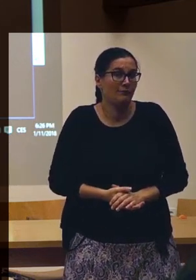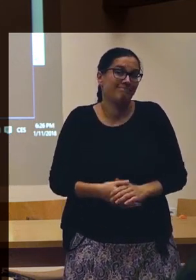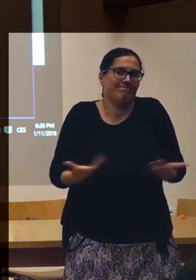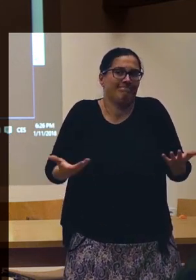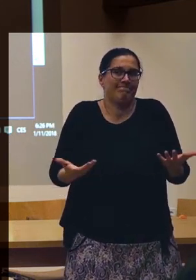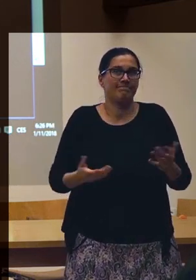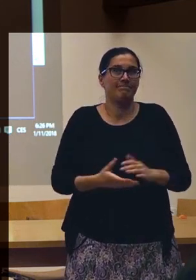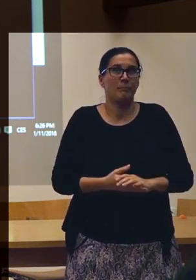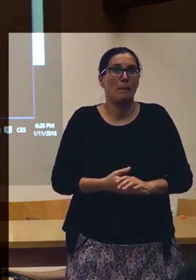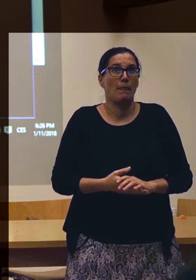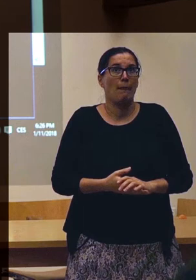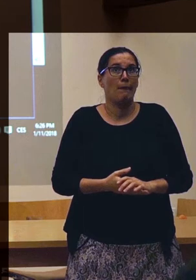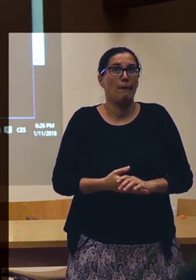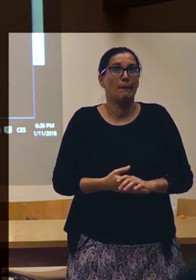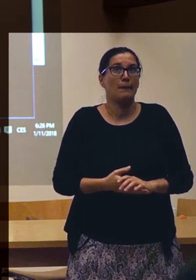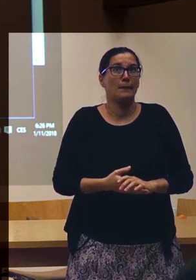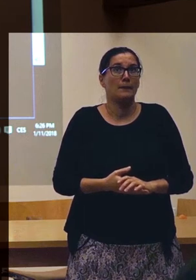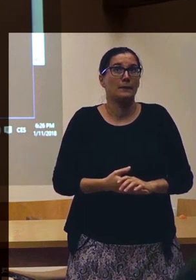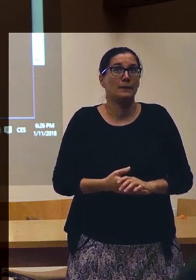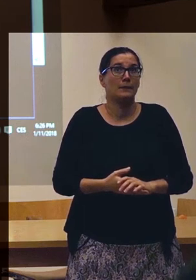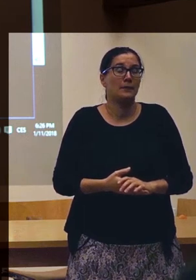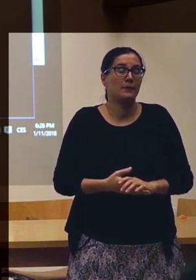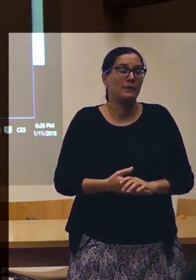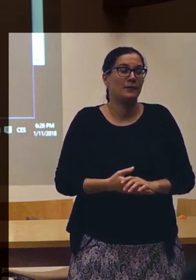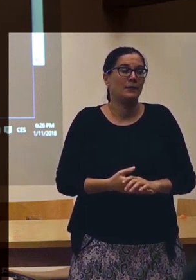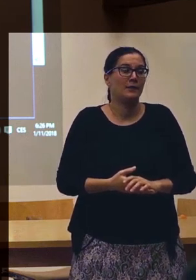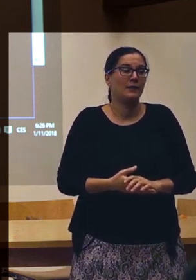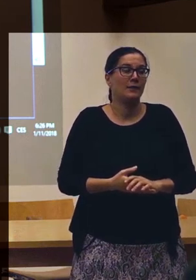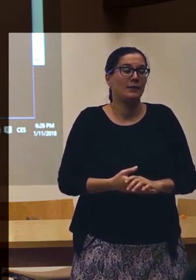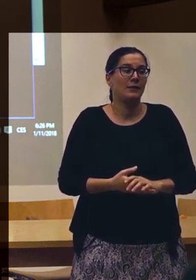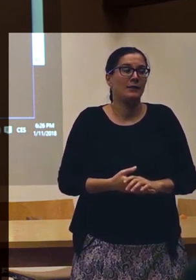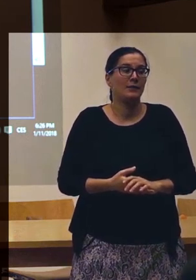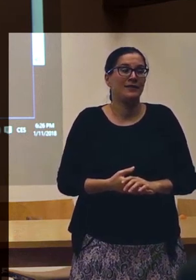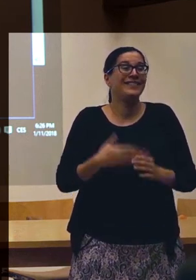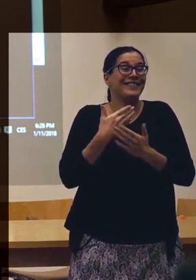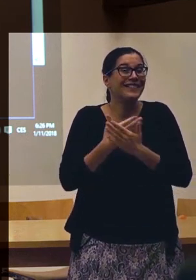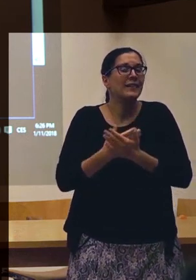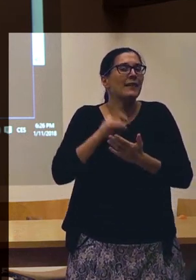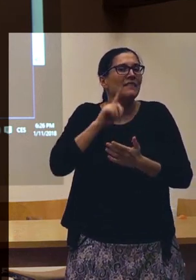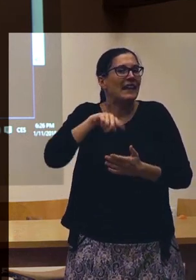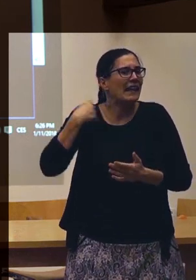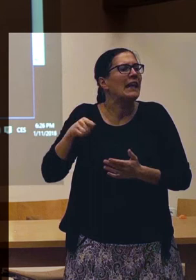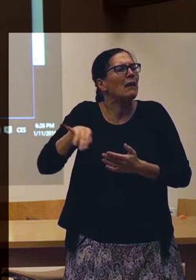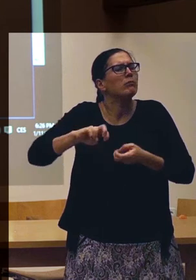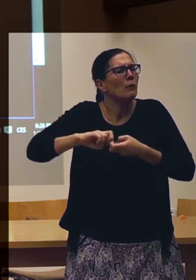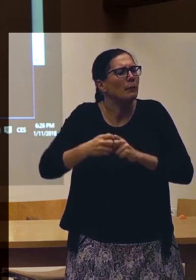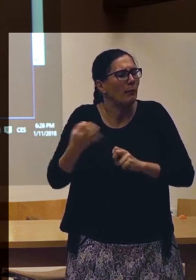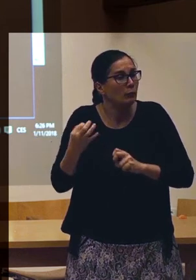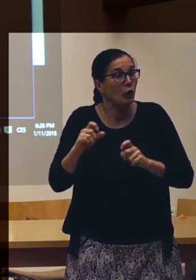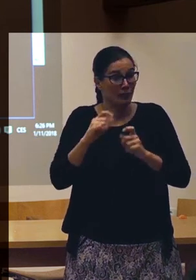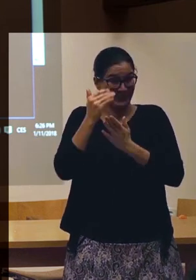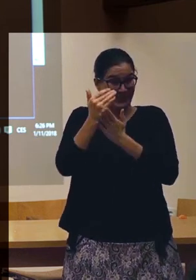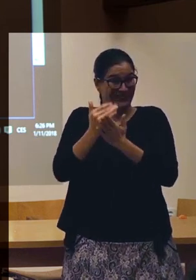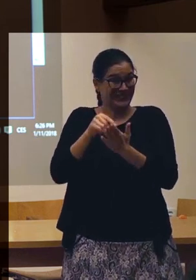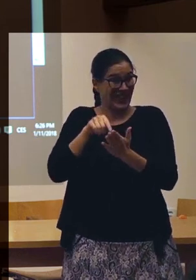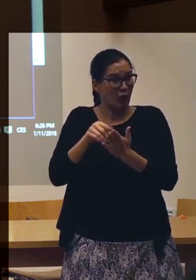Museum, we realized that that's actually pretty problematic because the law was signed